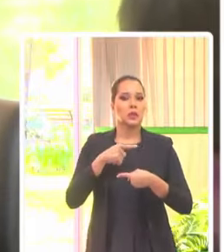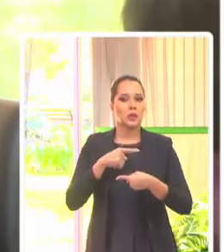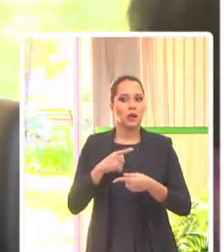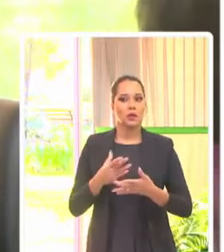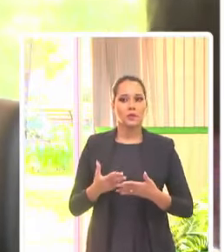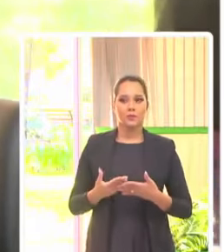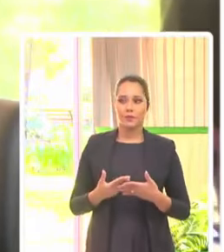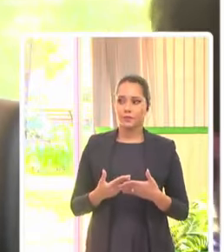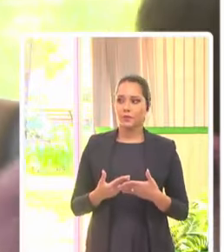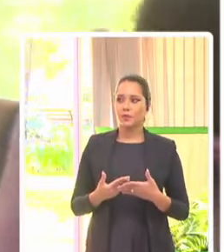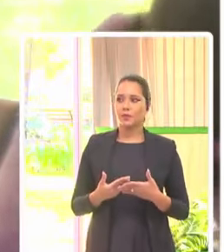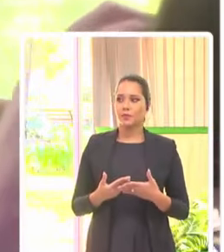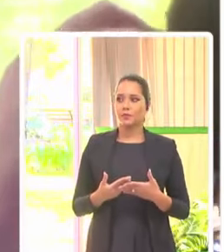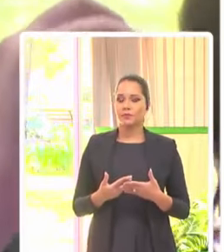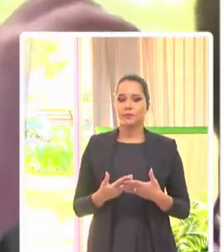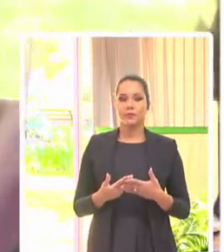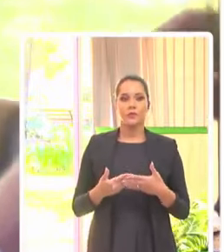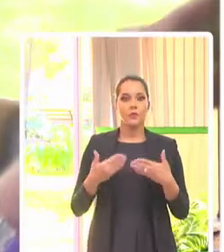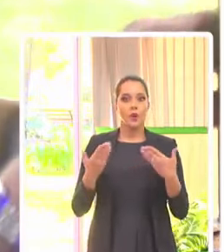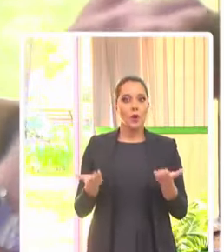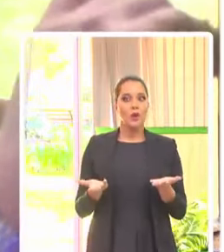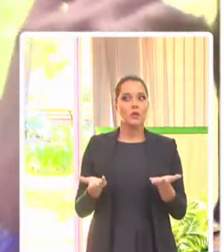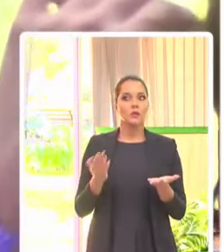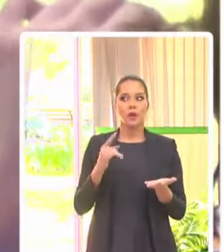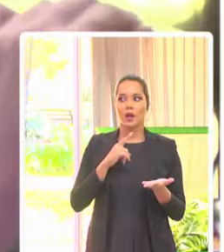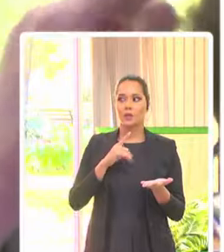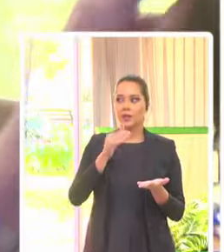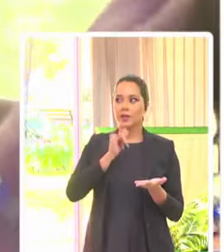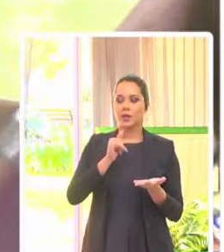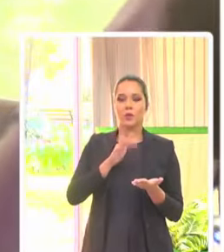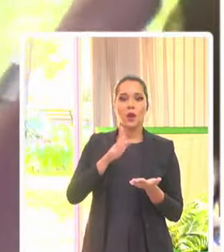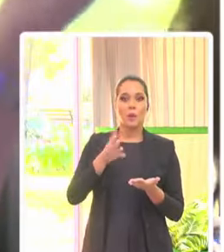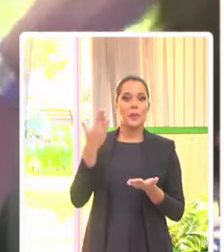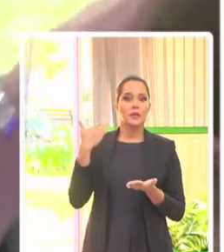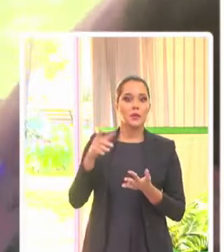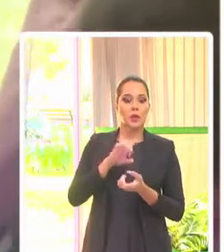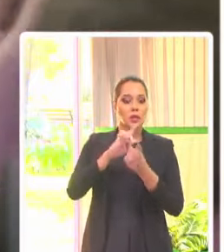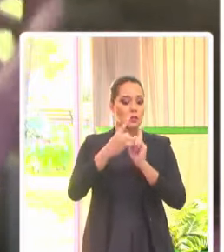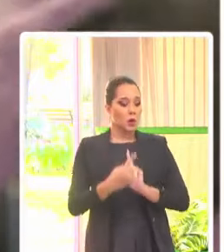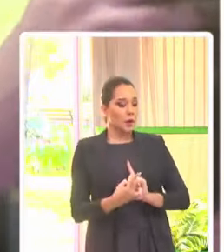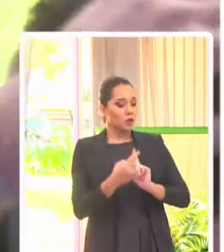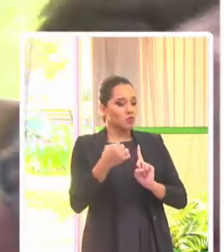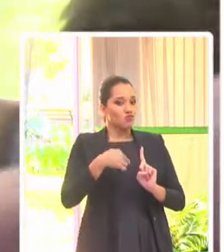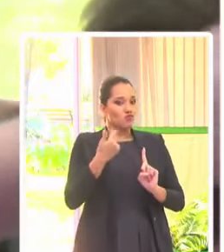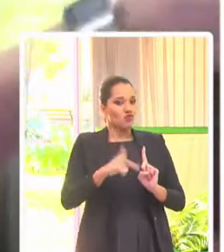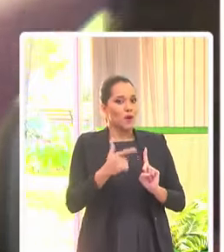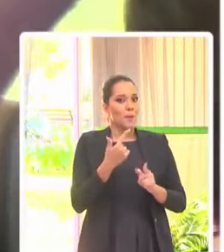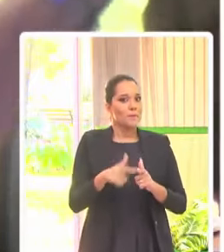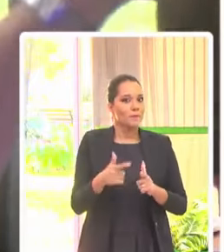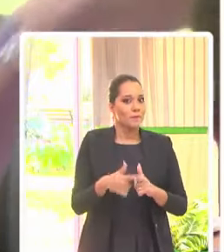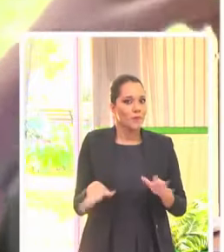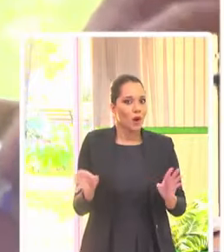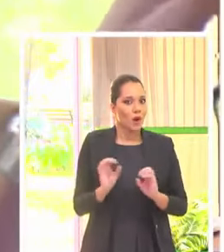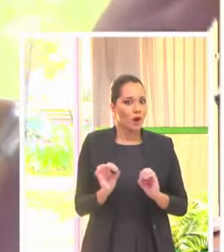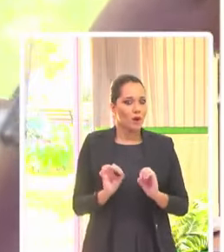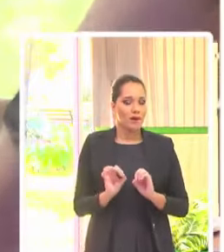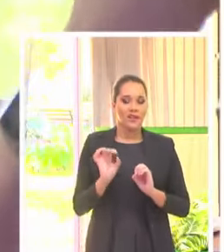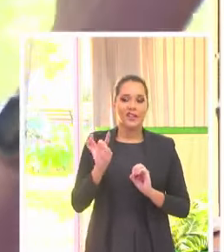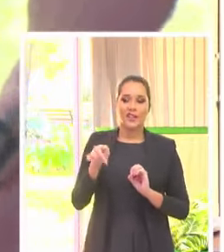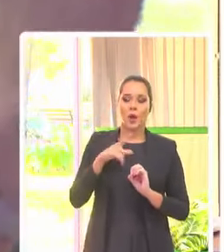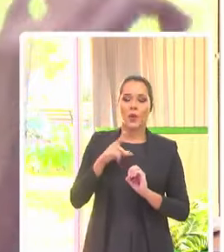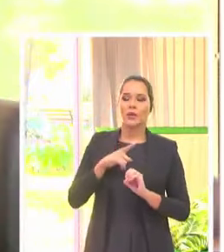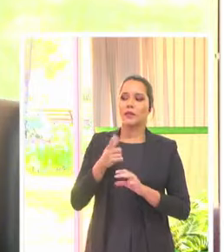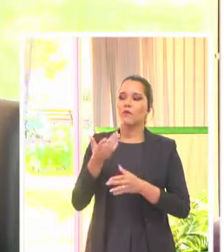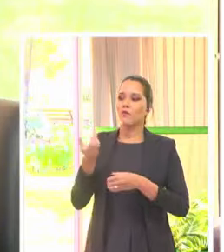were not issues at all. So there's no obvious answer, I think, but I think the kind of mid-career reskilling, a